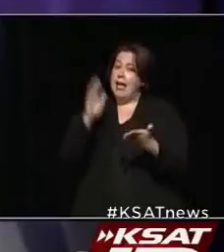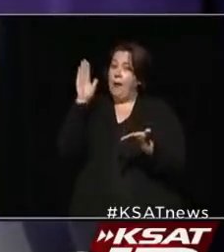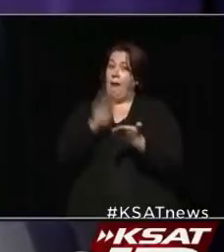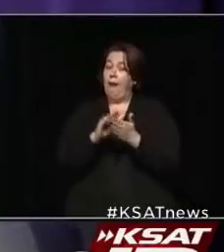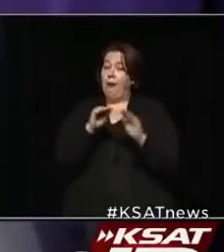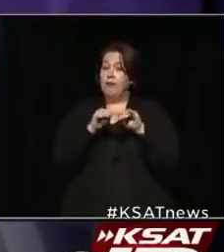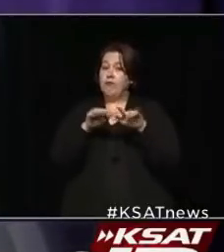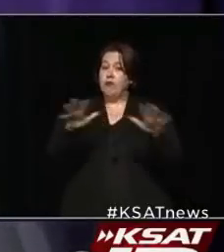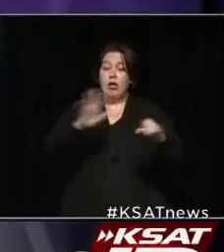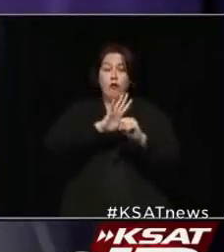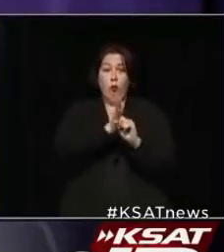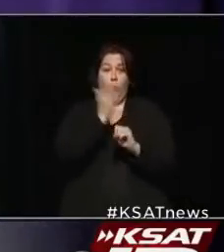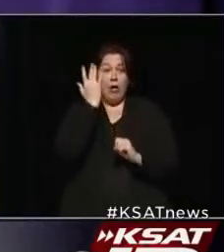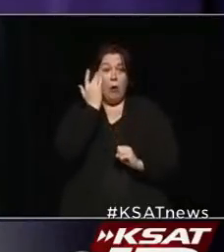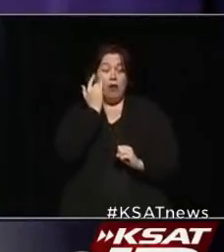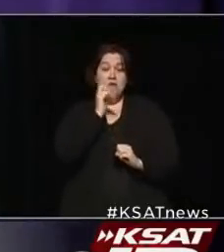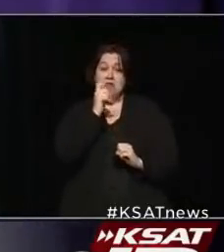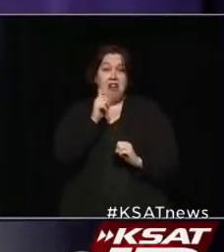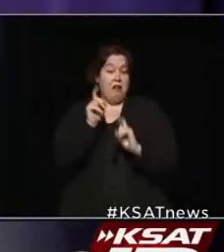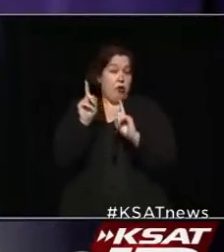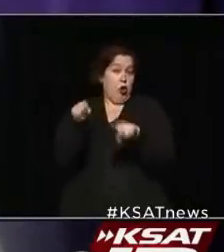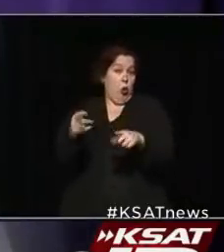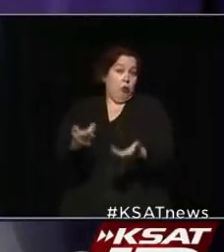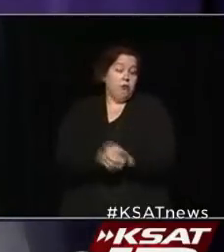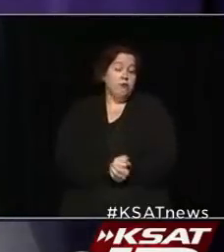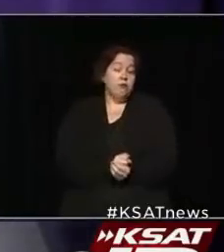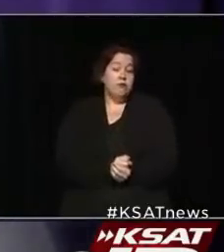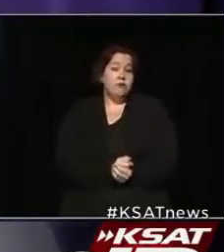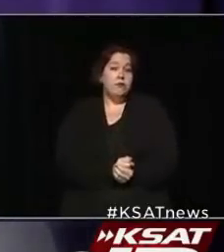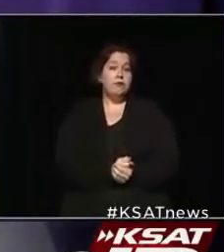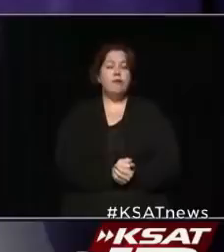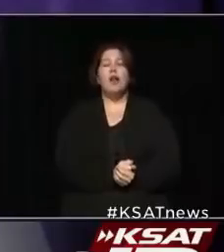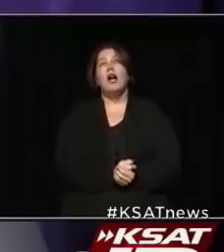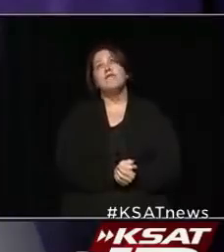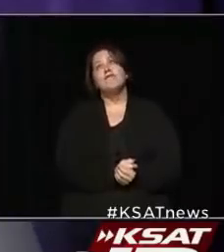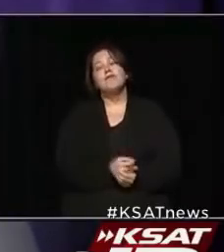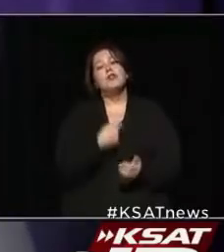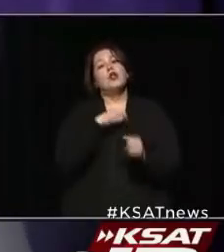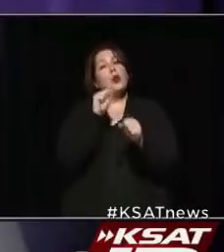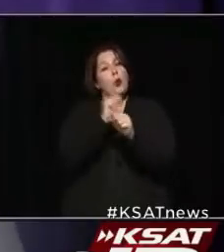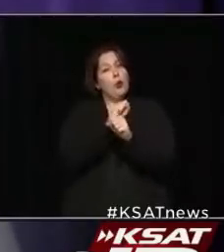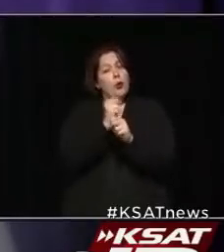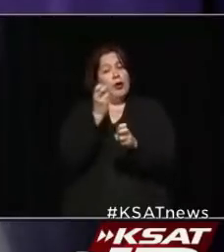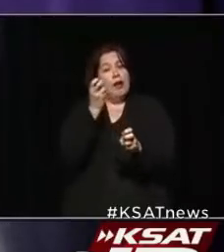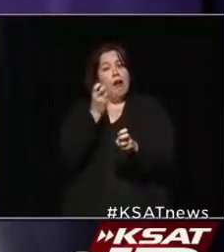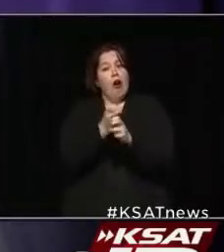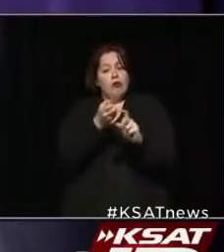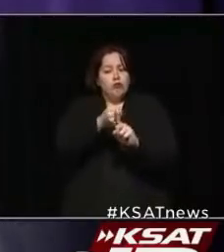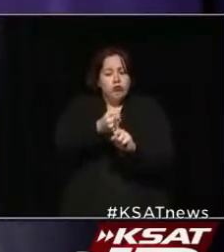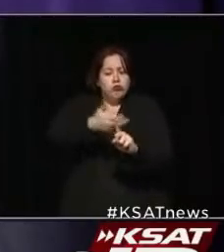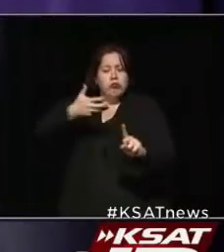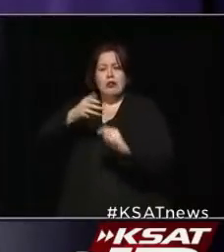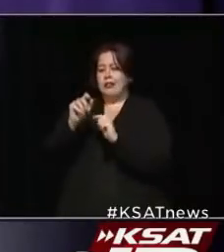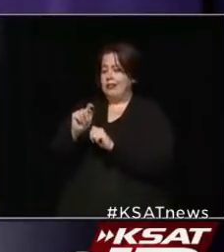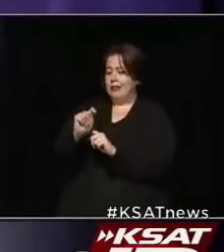by not having to go to the offices. So we're working hard to expand